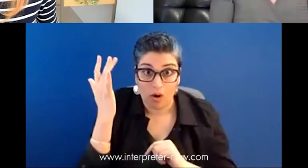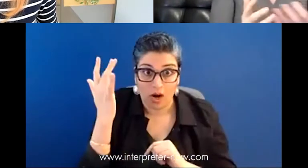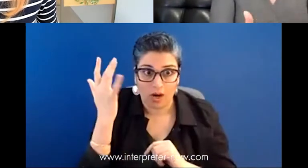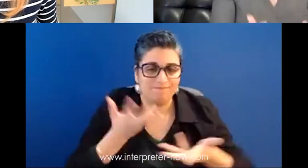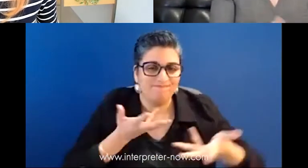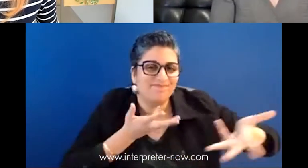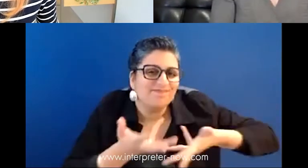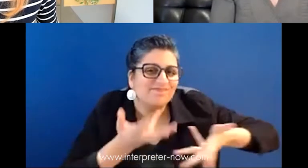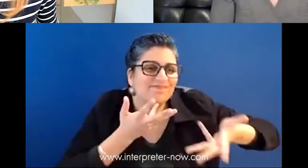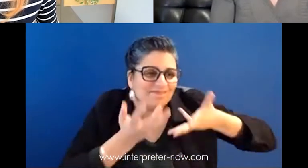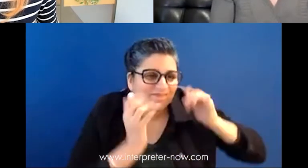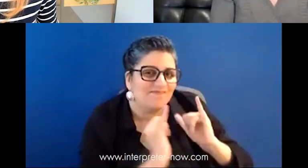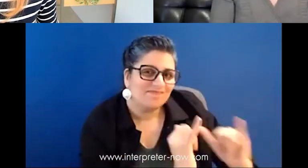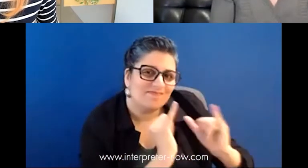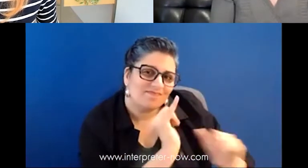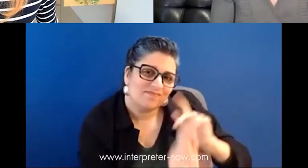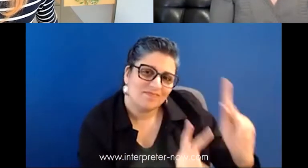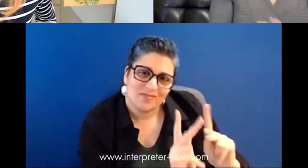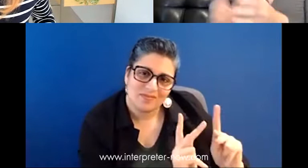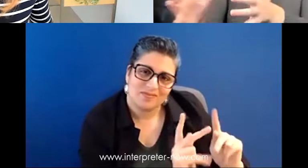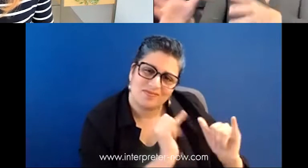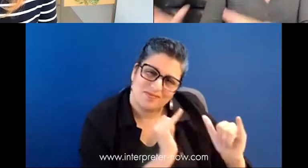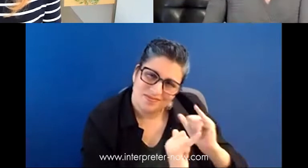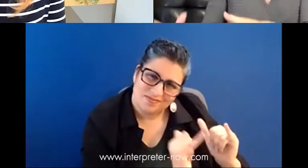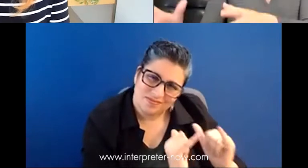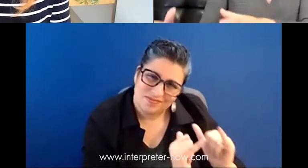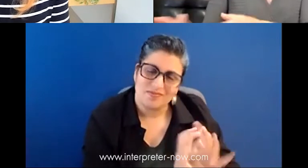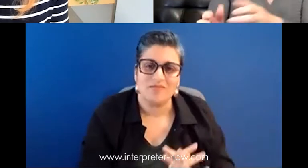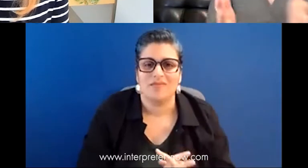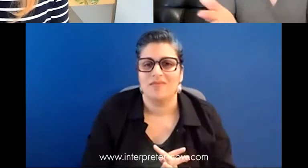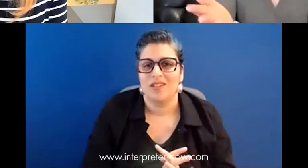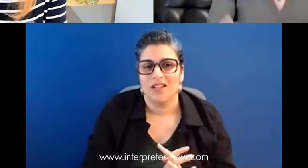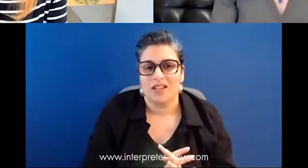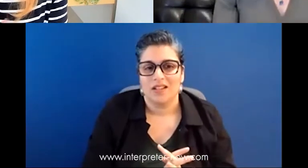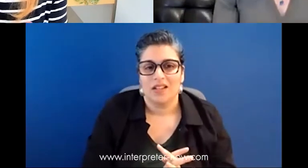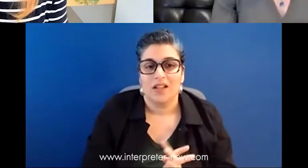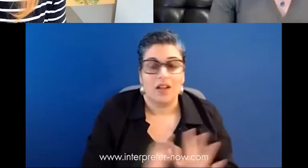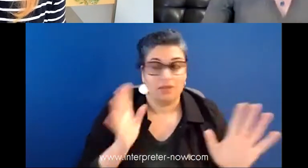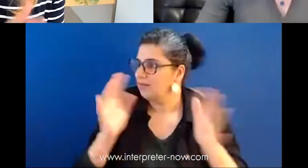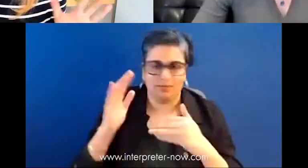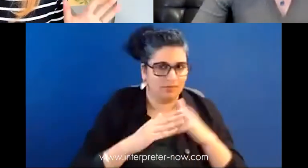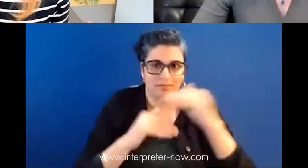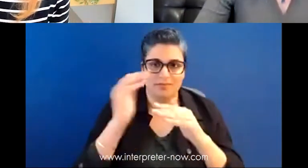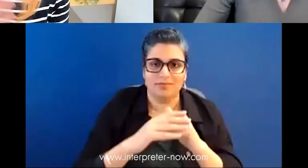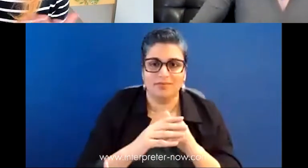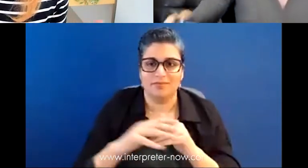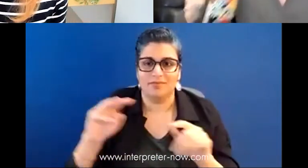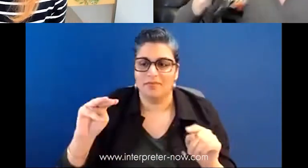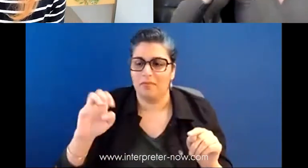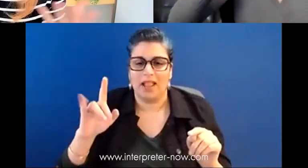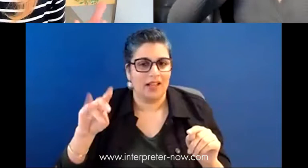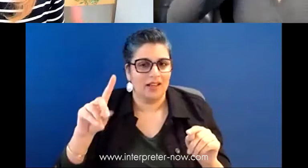time only with people that are more similar to them. So and you mash up. Yeah, Sorry, go ahead. I'm just imagining